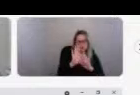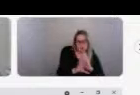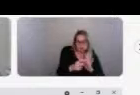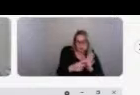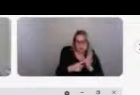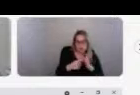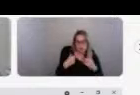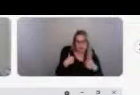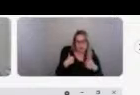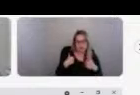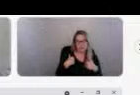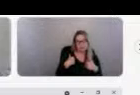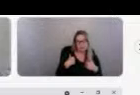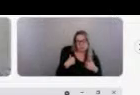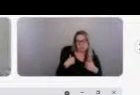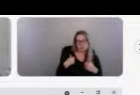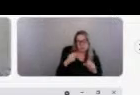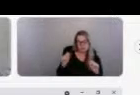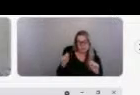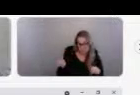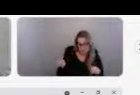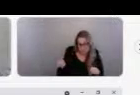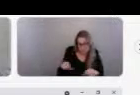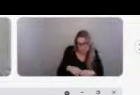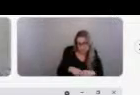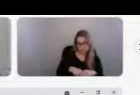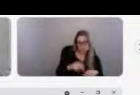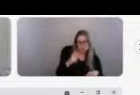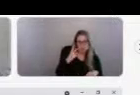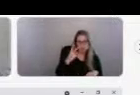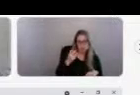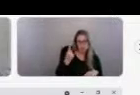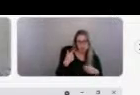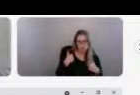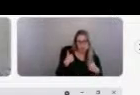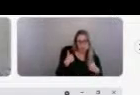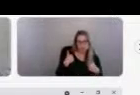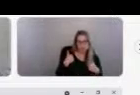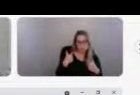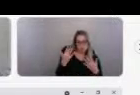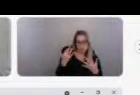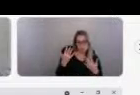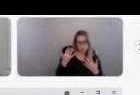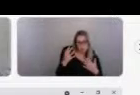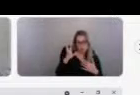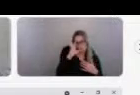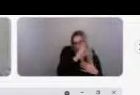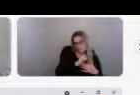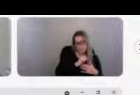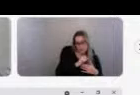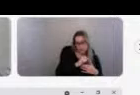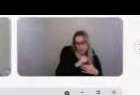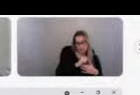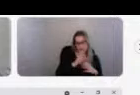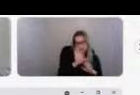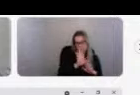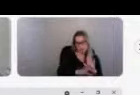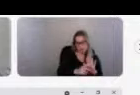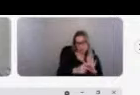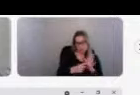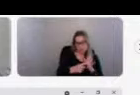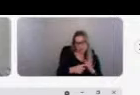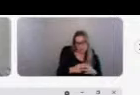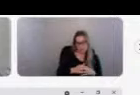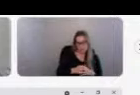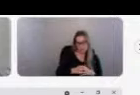a qualifier to the extent practicable but looks like one would have to go out of their way to miss the constitutional requirements as much as they have been